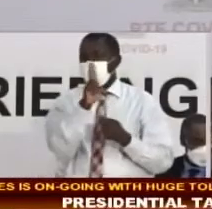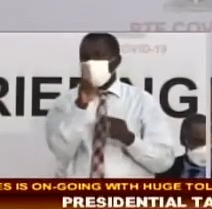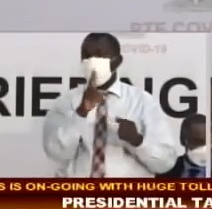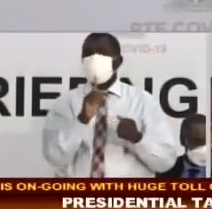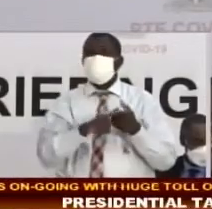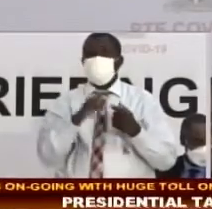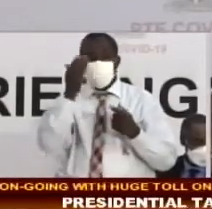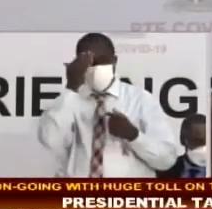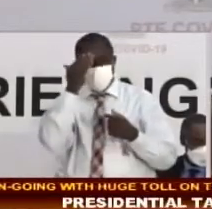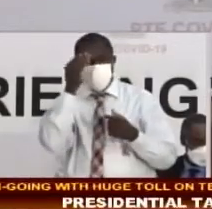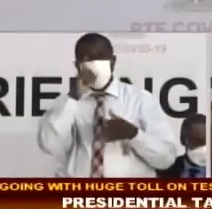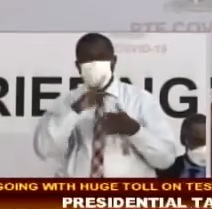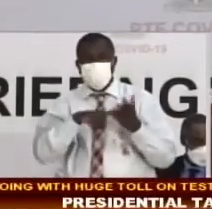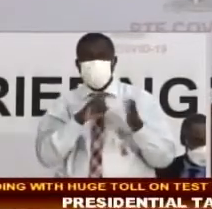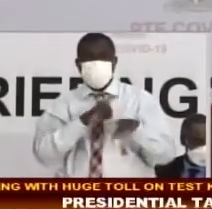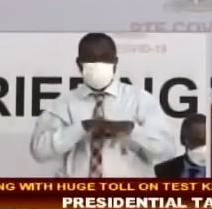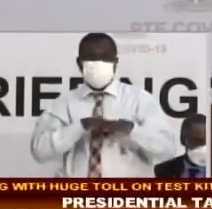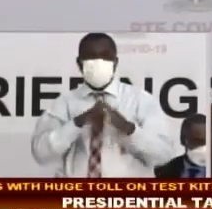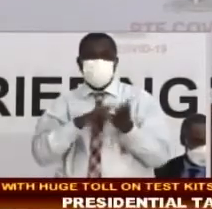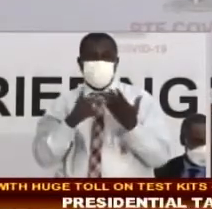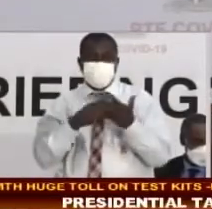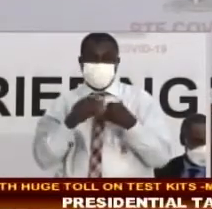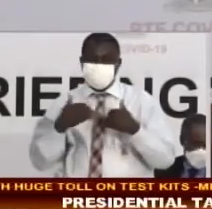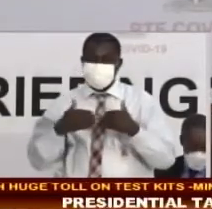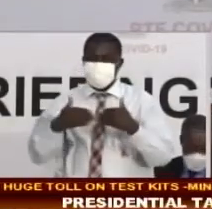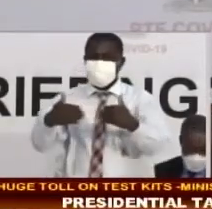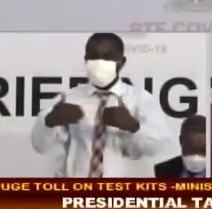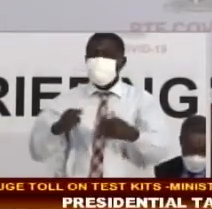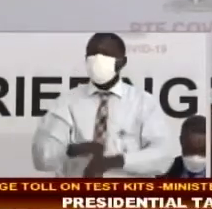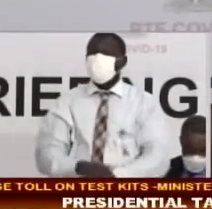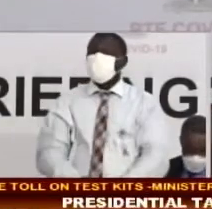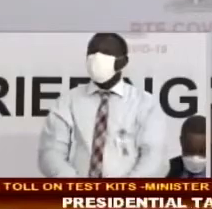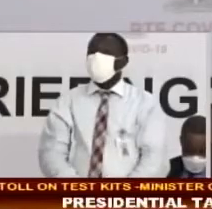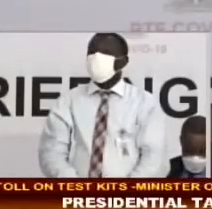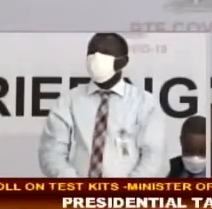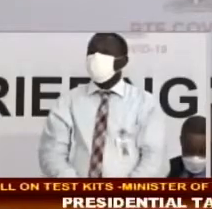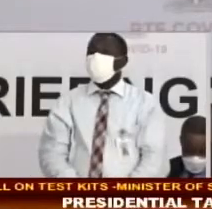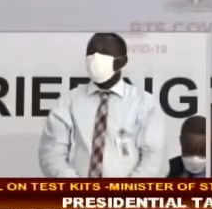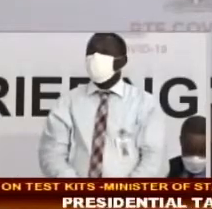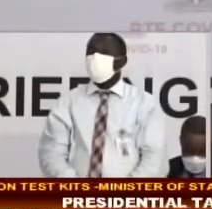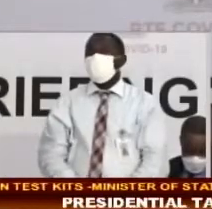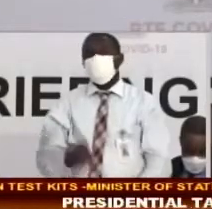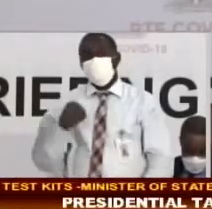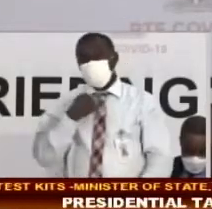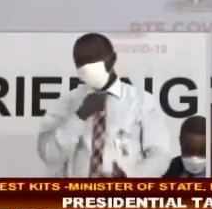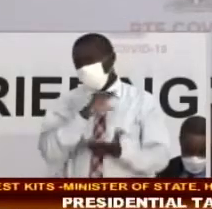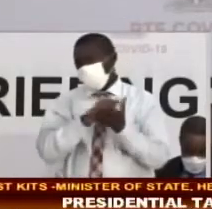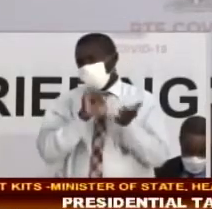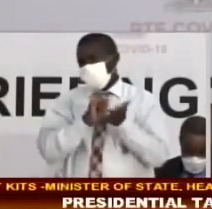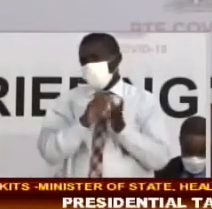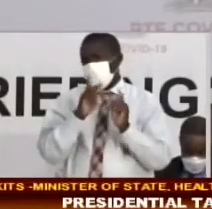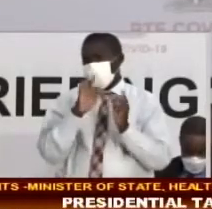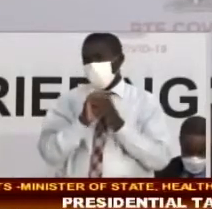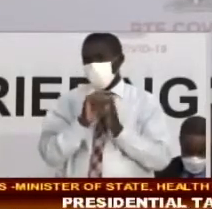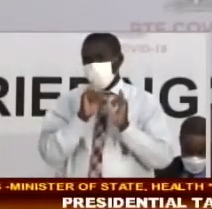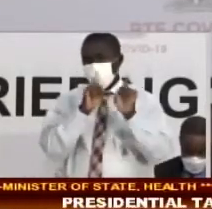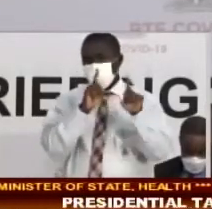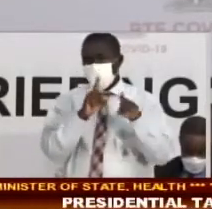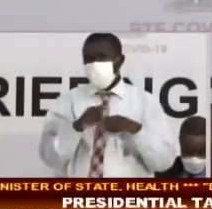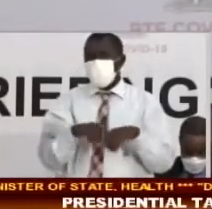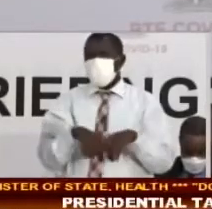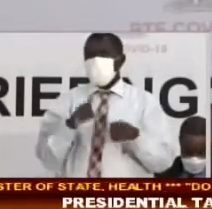program. We believe that those who are in private primary, secondary schools already